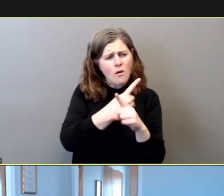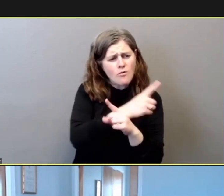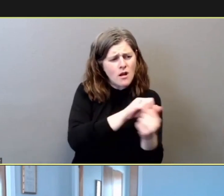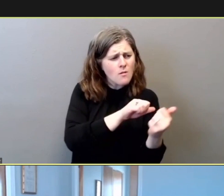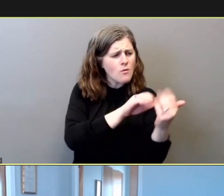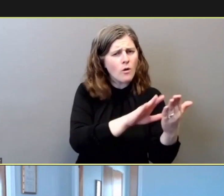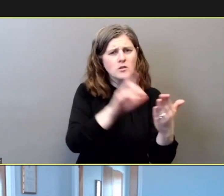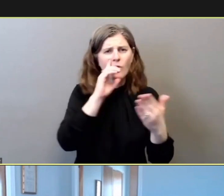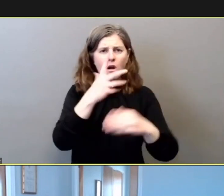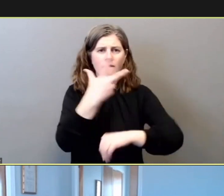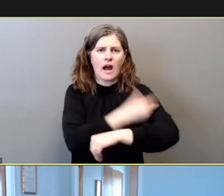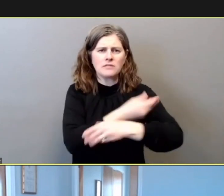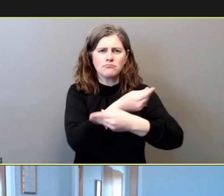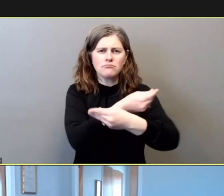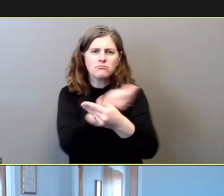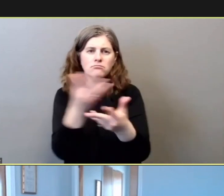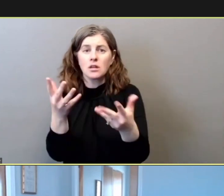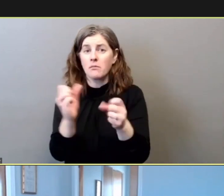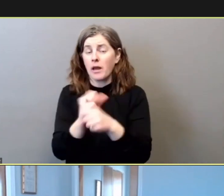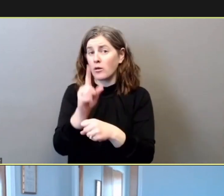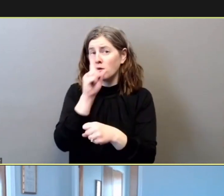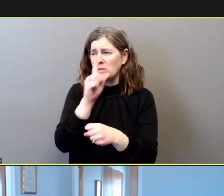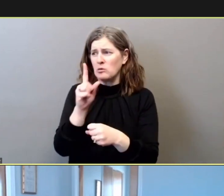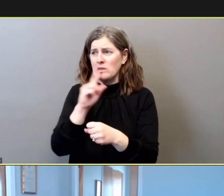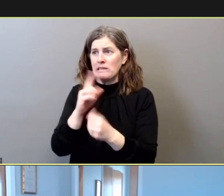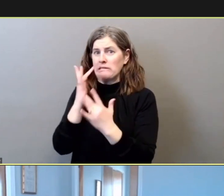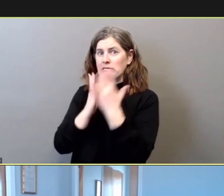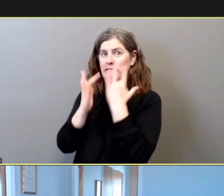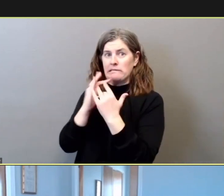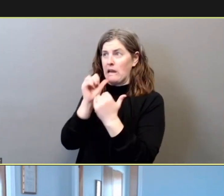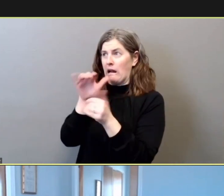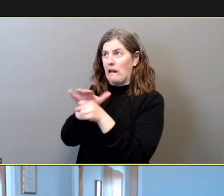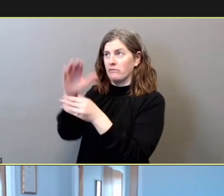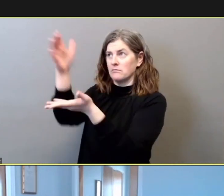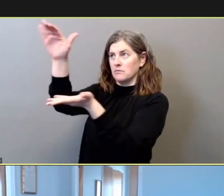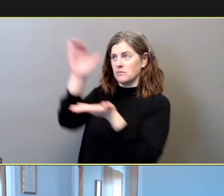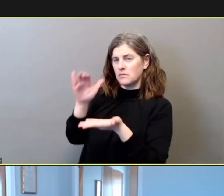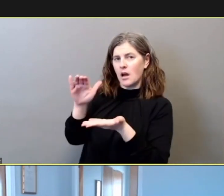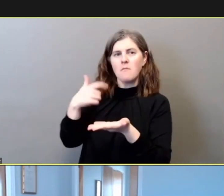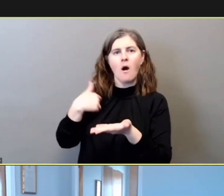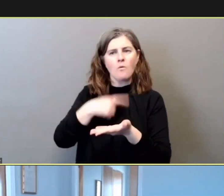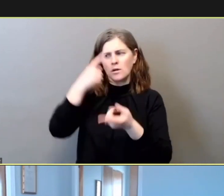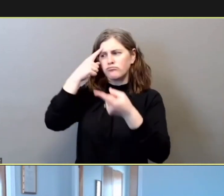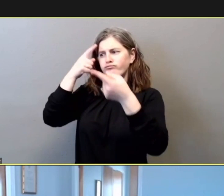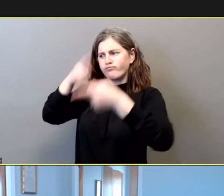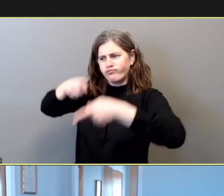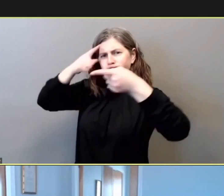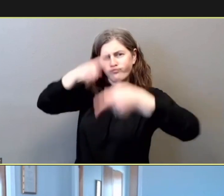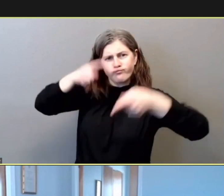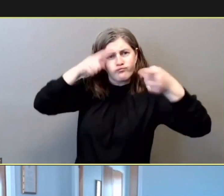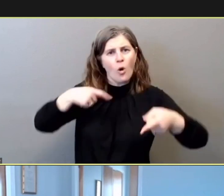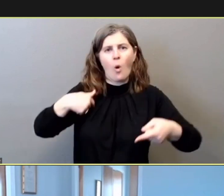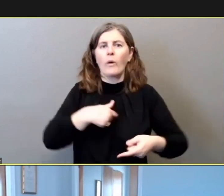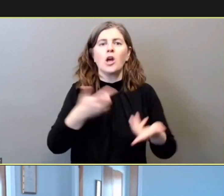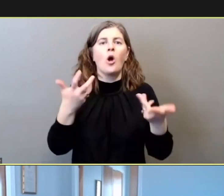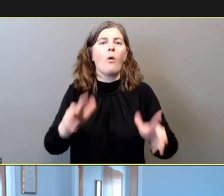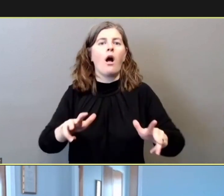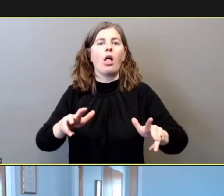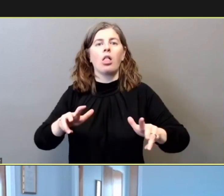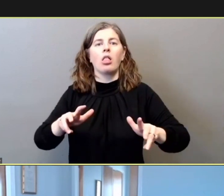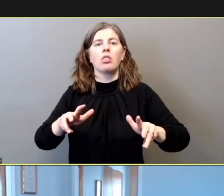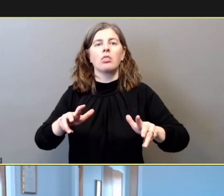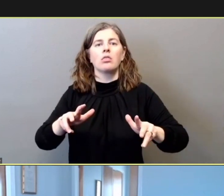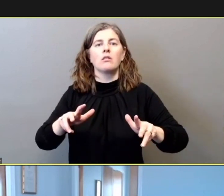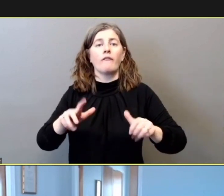vaccine rollout and trying to make use of limited supply. But we are in agreement that we do not want to just give everyone a